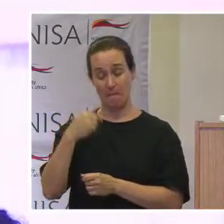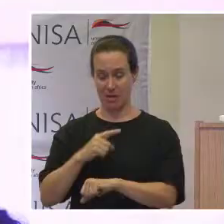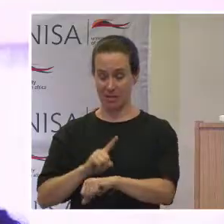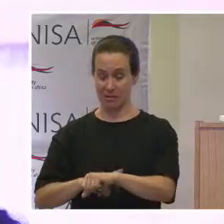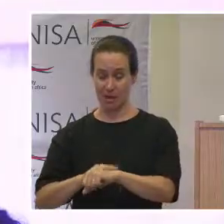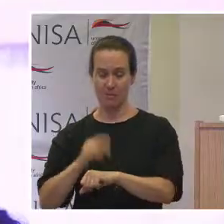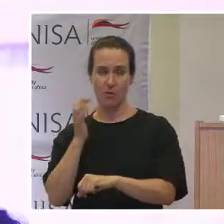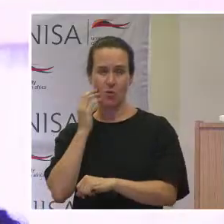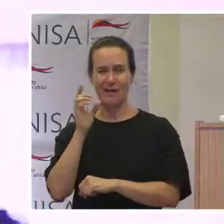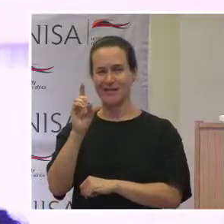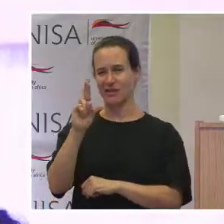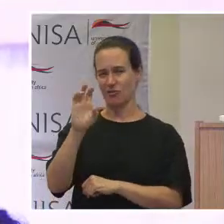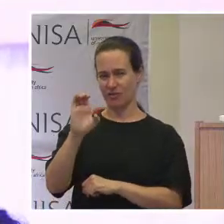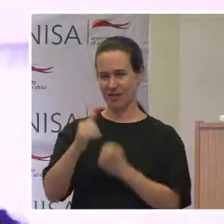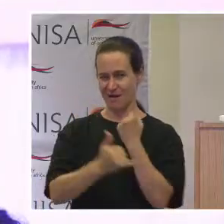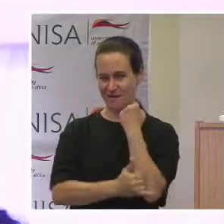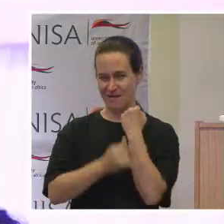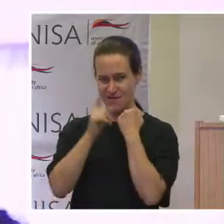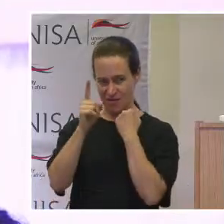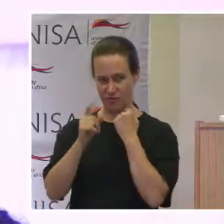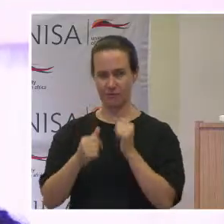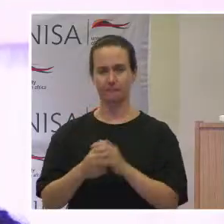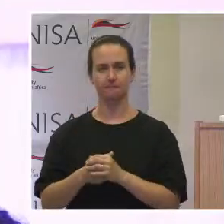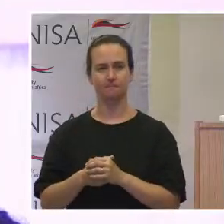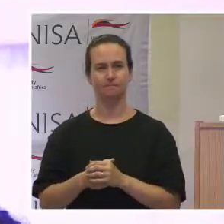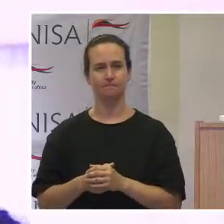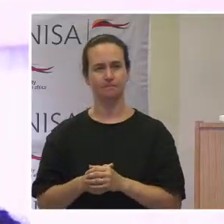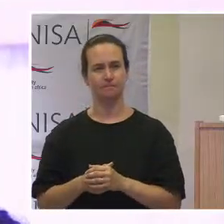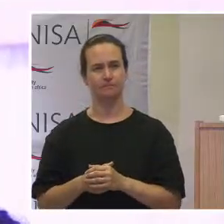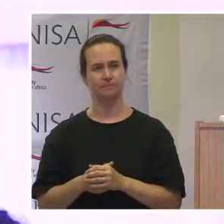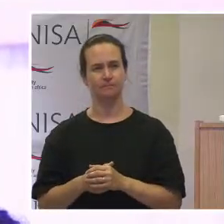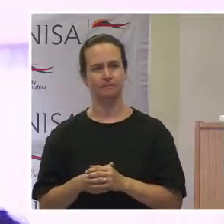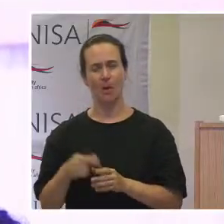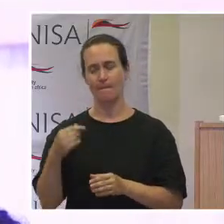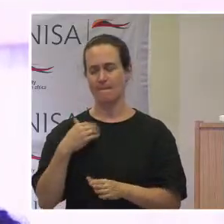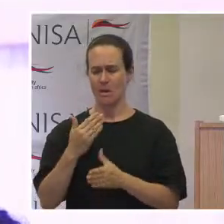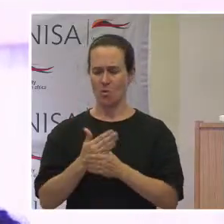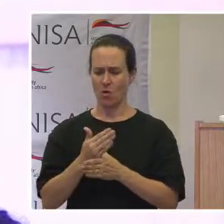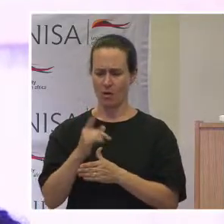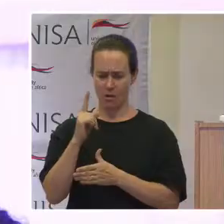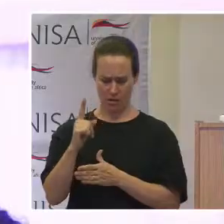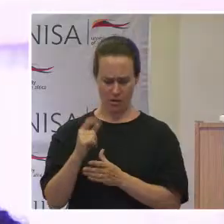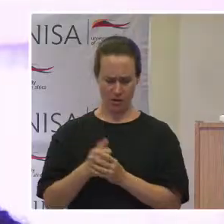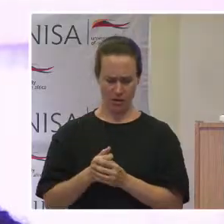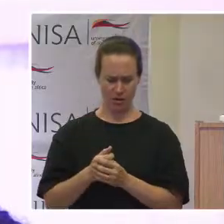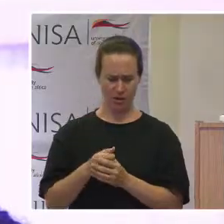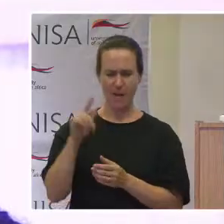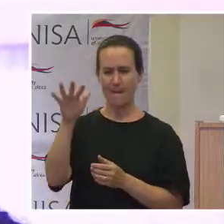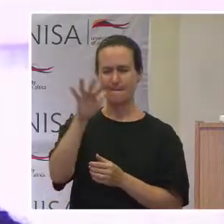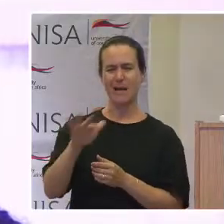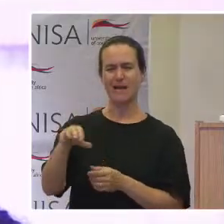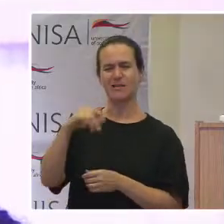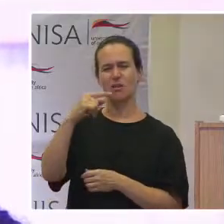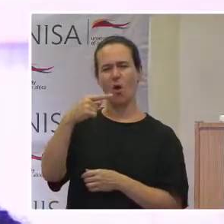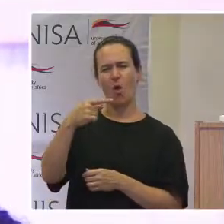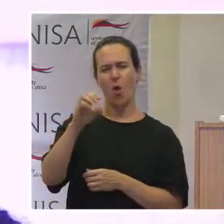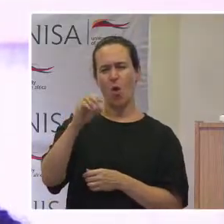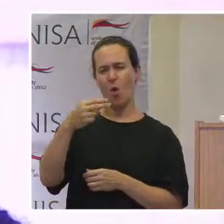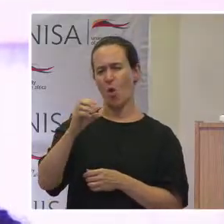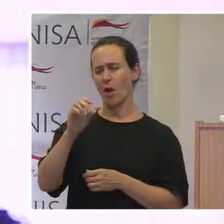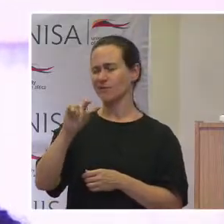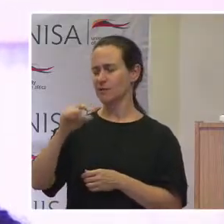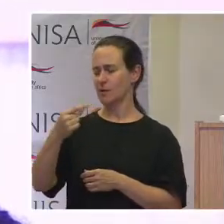in DRC, Congo. I worked in a place called Goma and